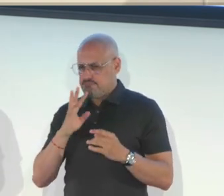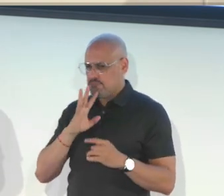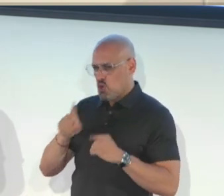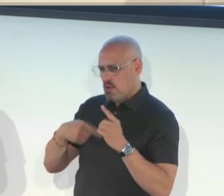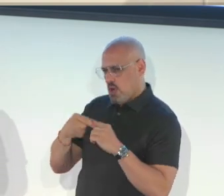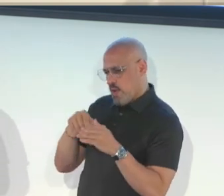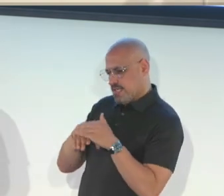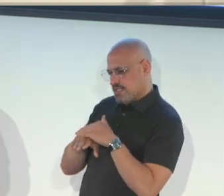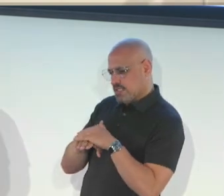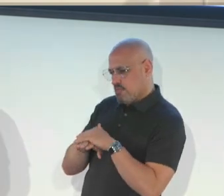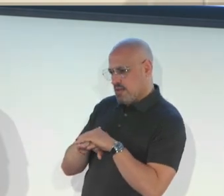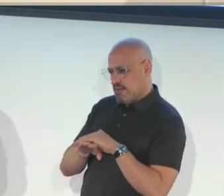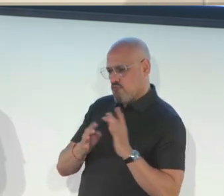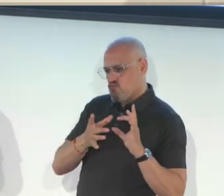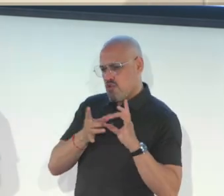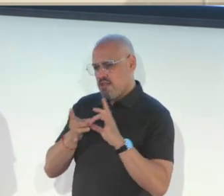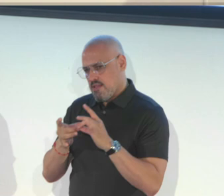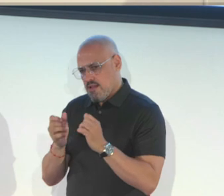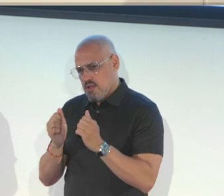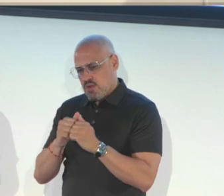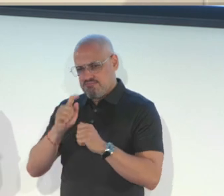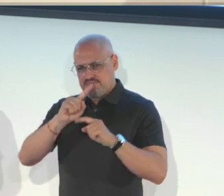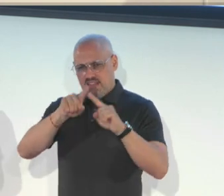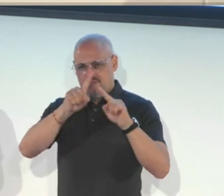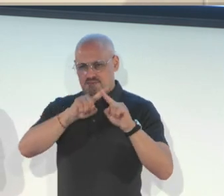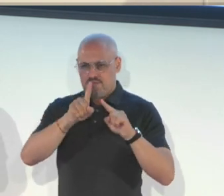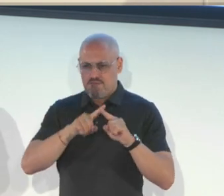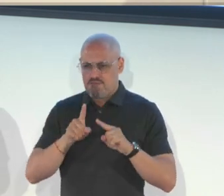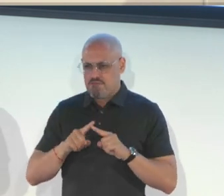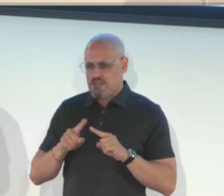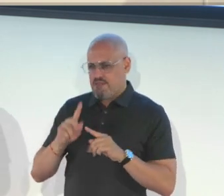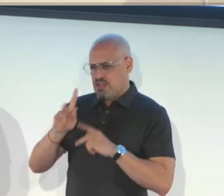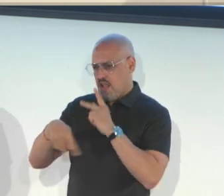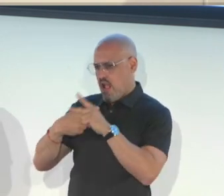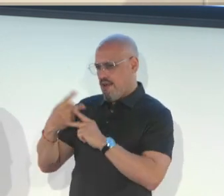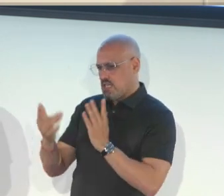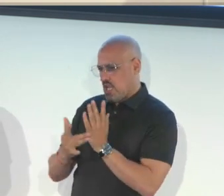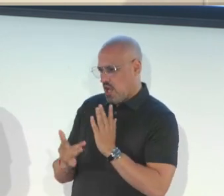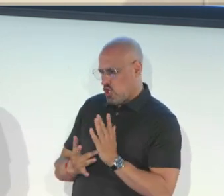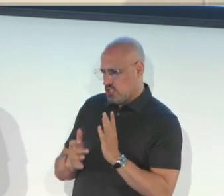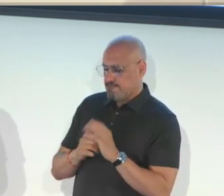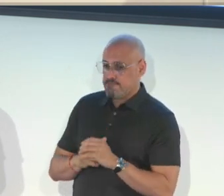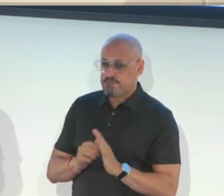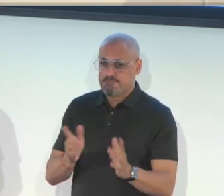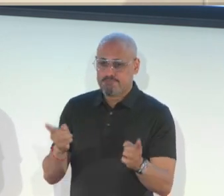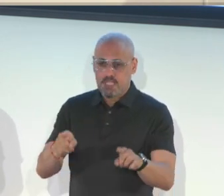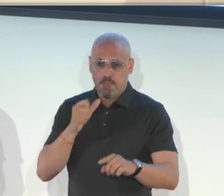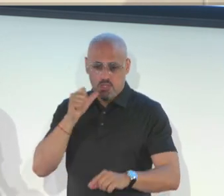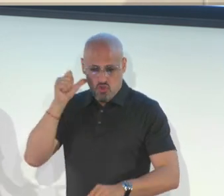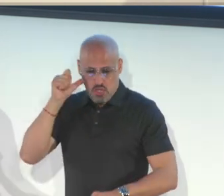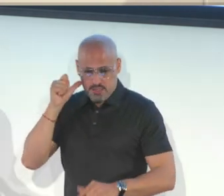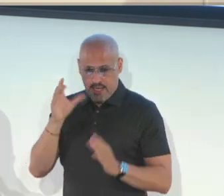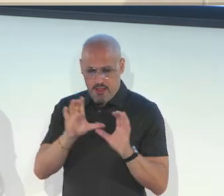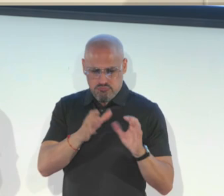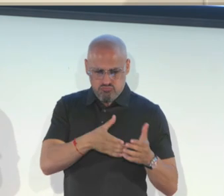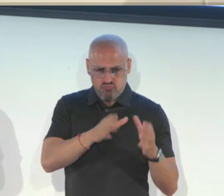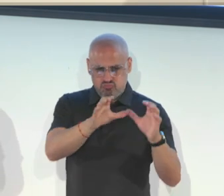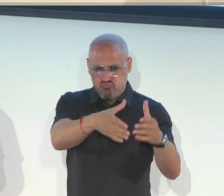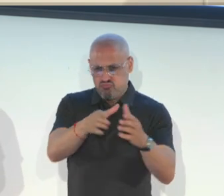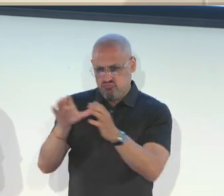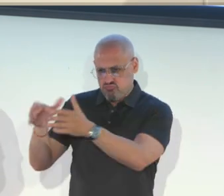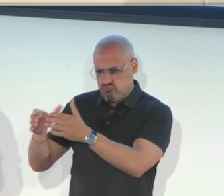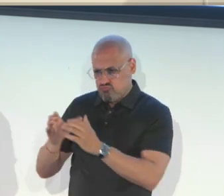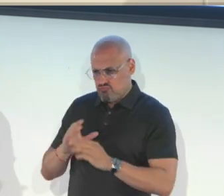accessibility as it relates to these different forms of technology. Yesterday, in our breakout session